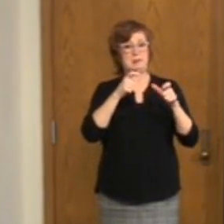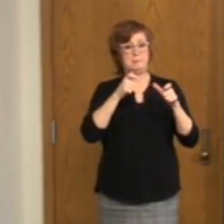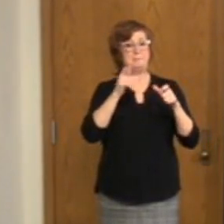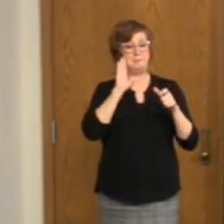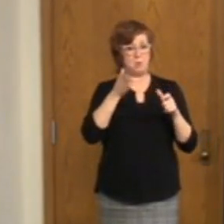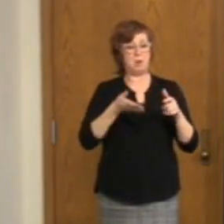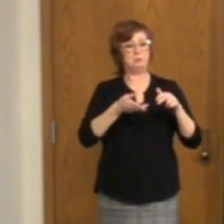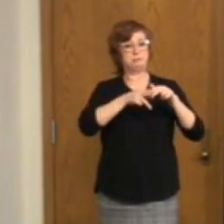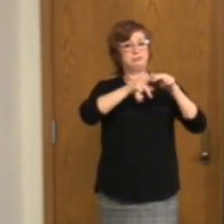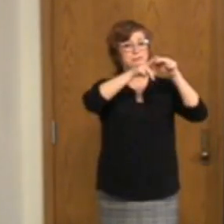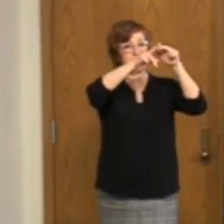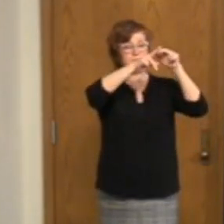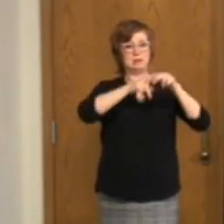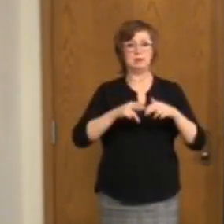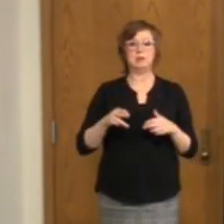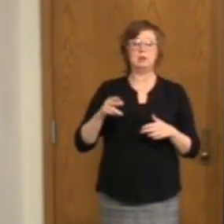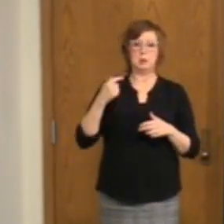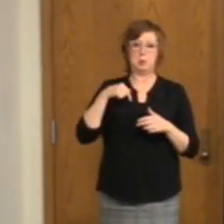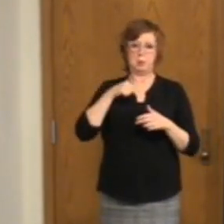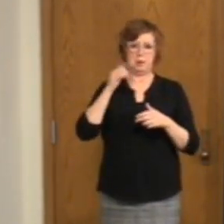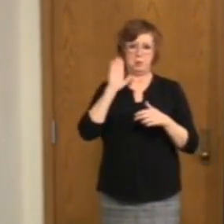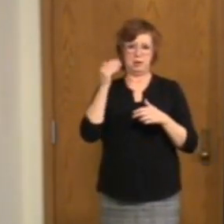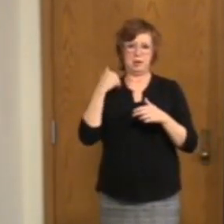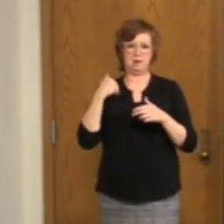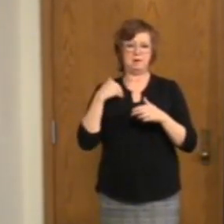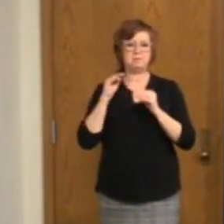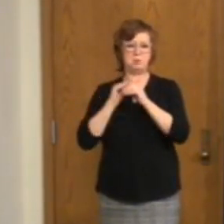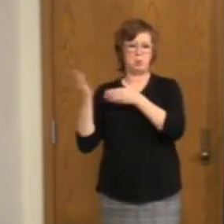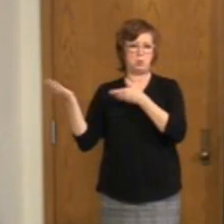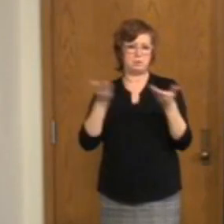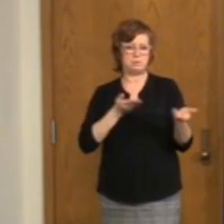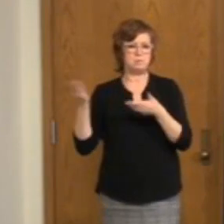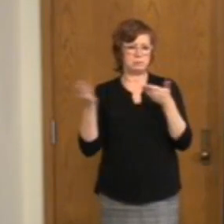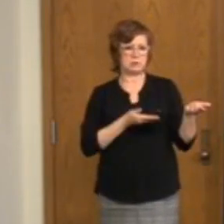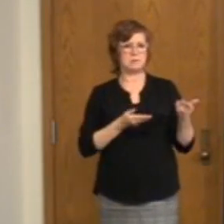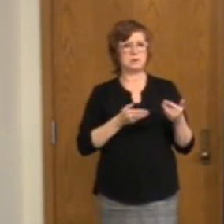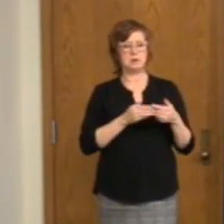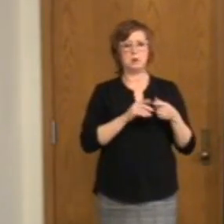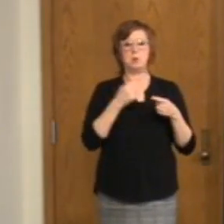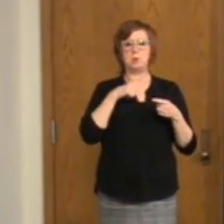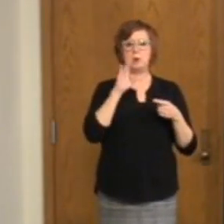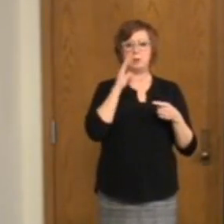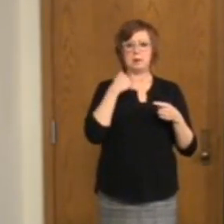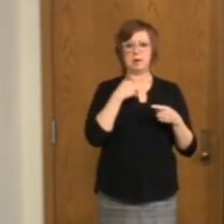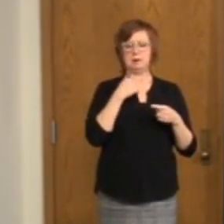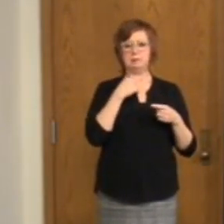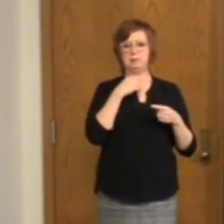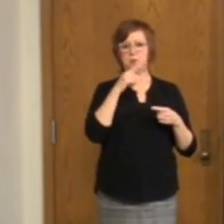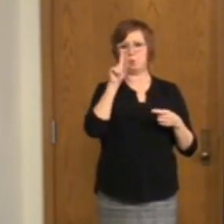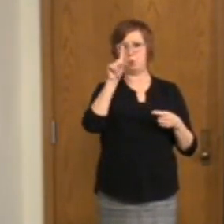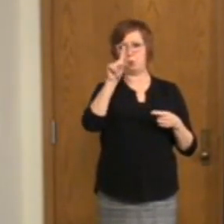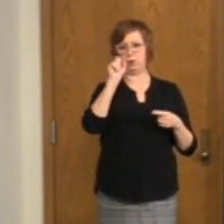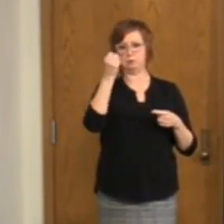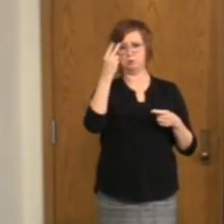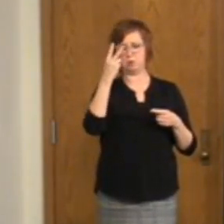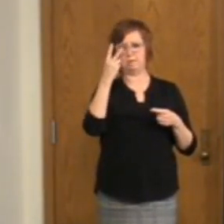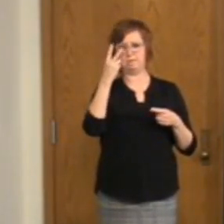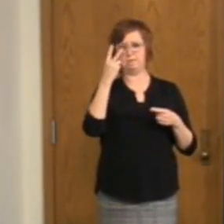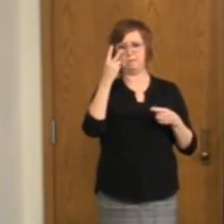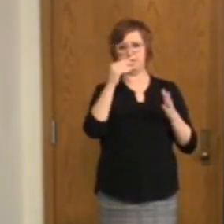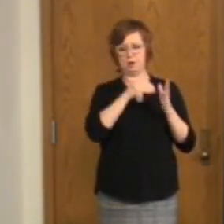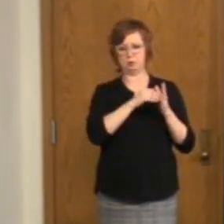positive. Saskatchewan will receive about 112,000 vaccines in the month of March. That's Pfizer and